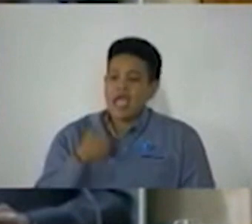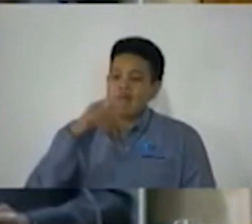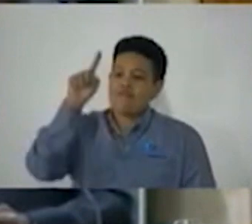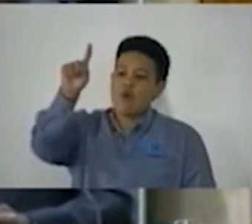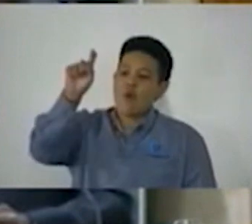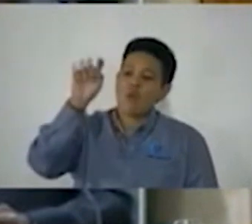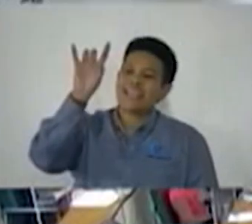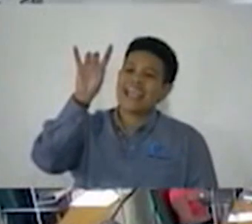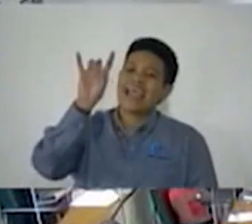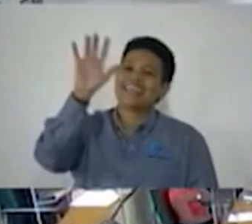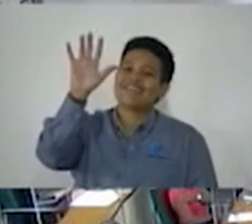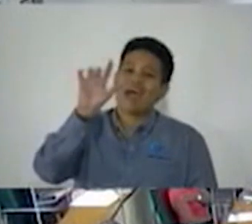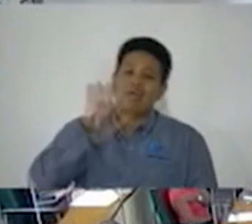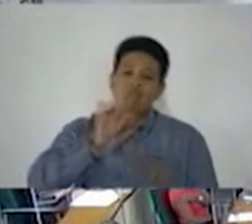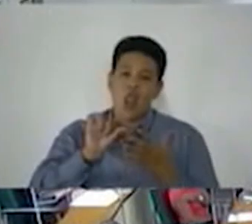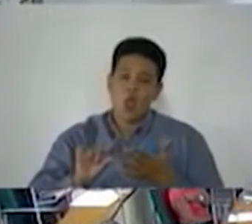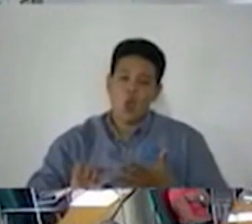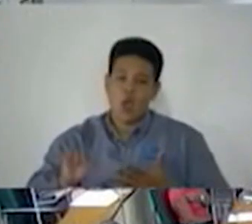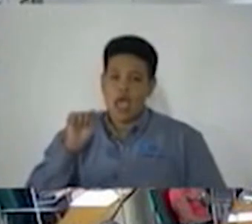185 allowances